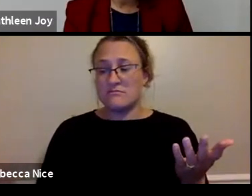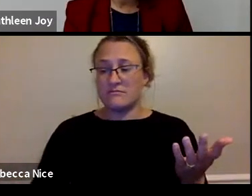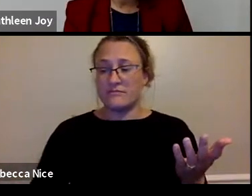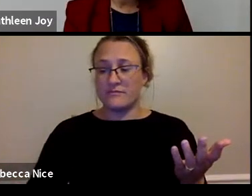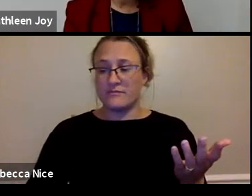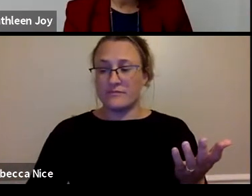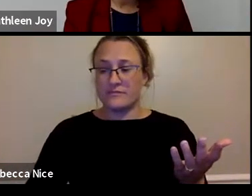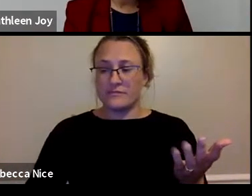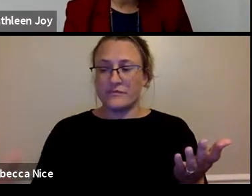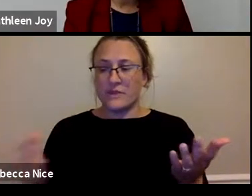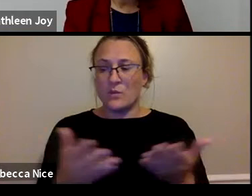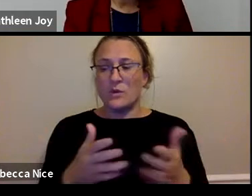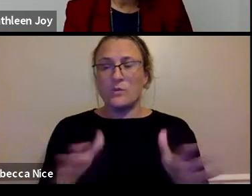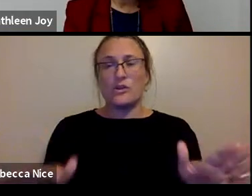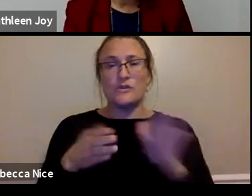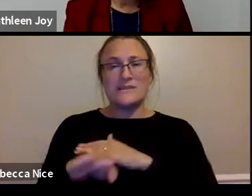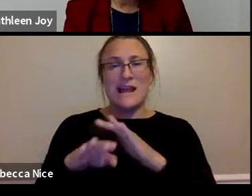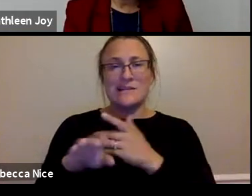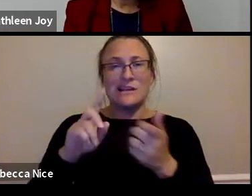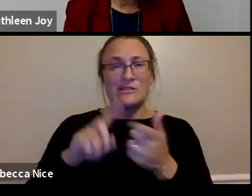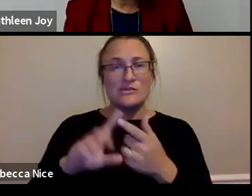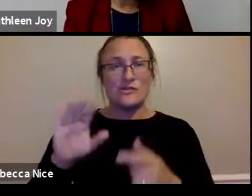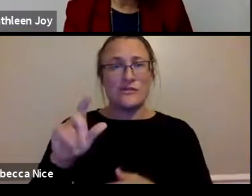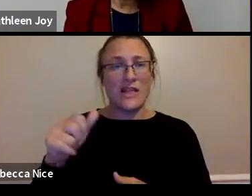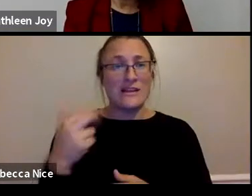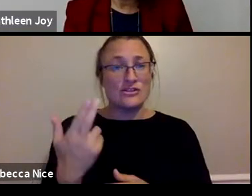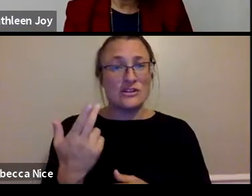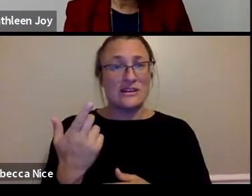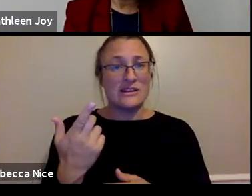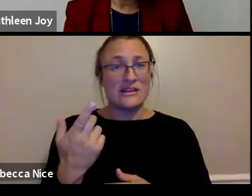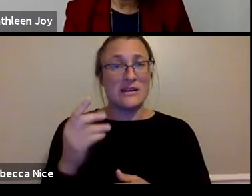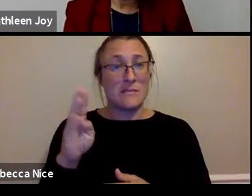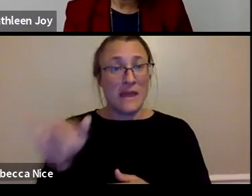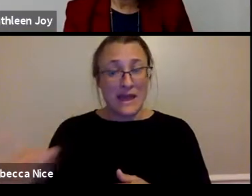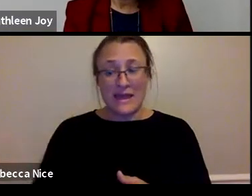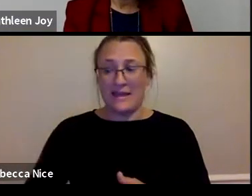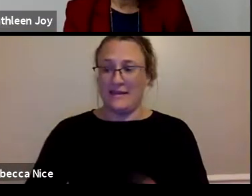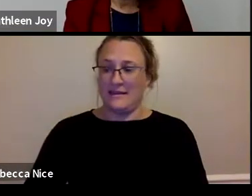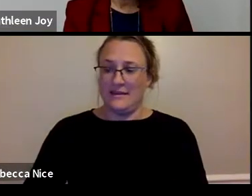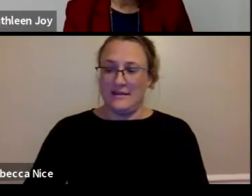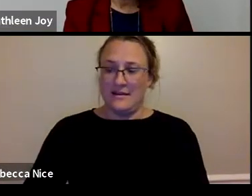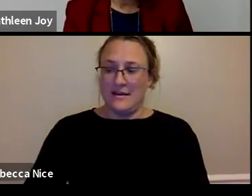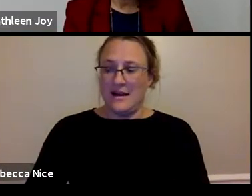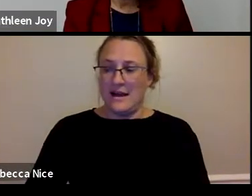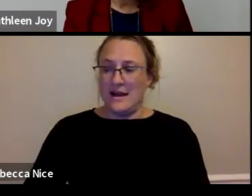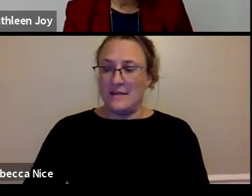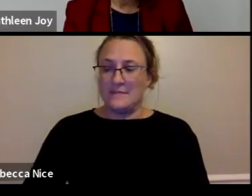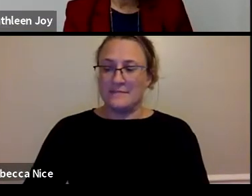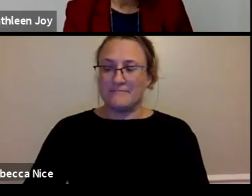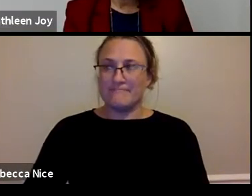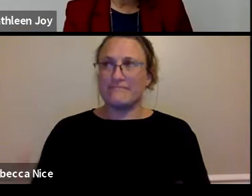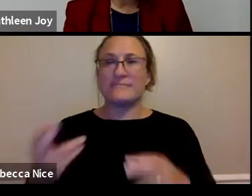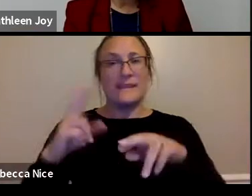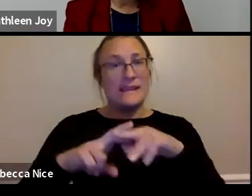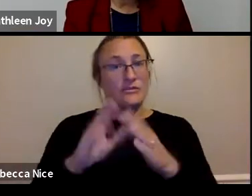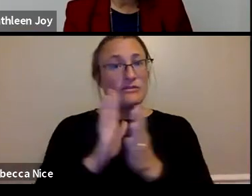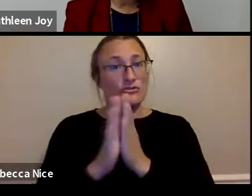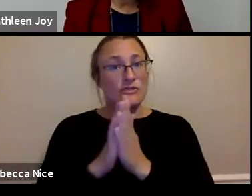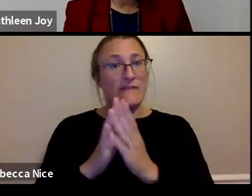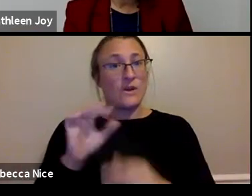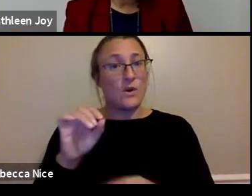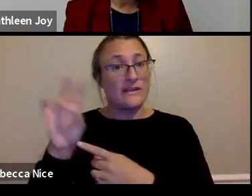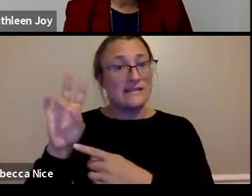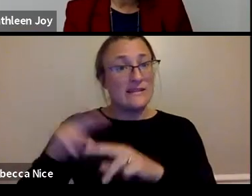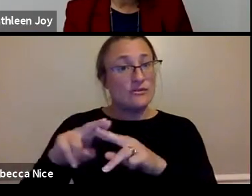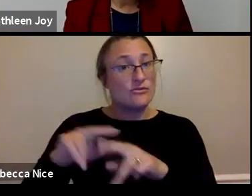access to Flushing Bay. We will suffer because we will have increased traffic on the 7 train, which is already overcrowded